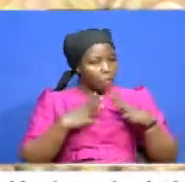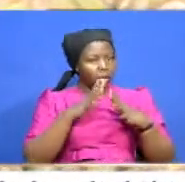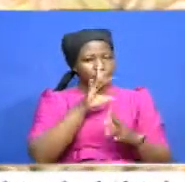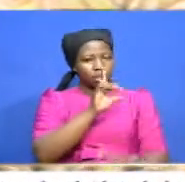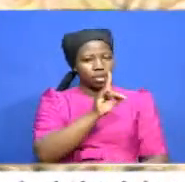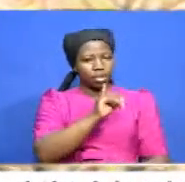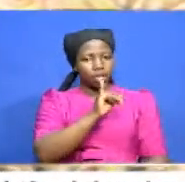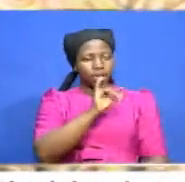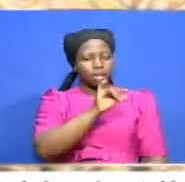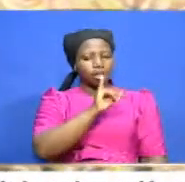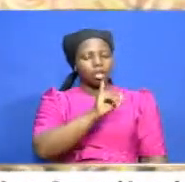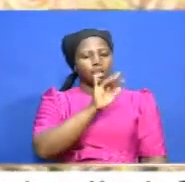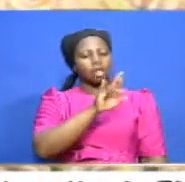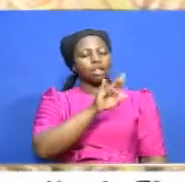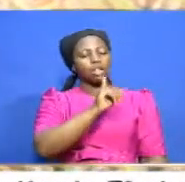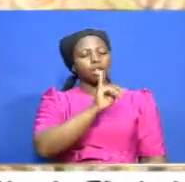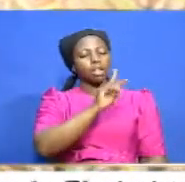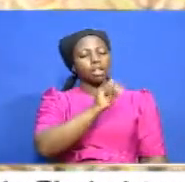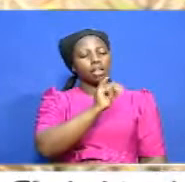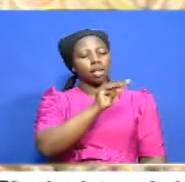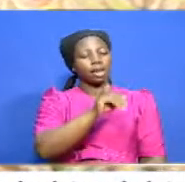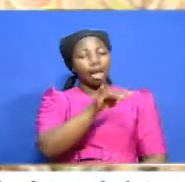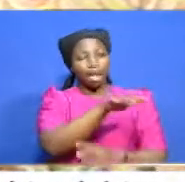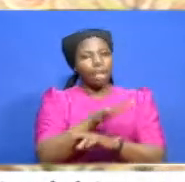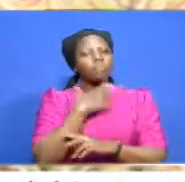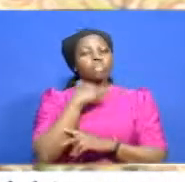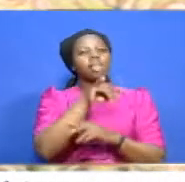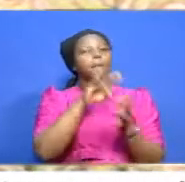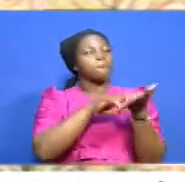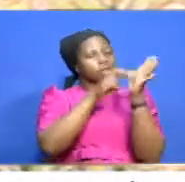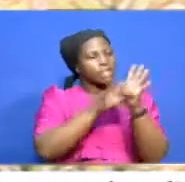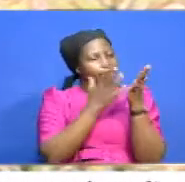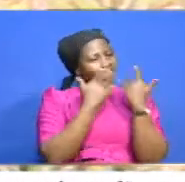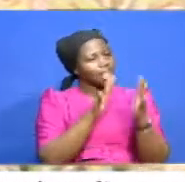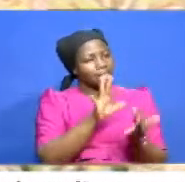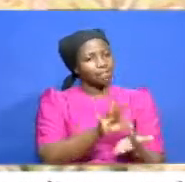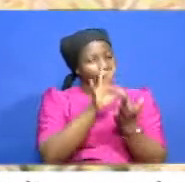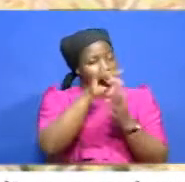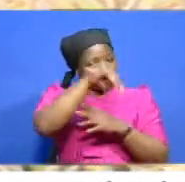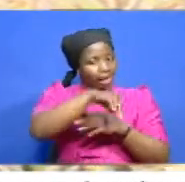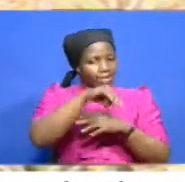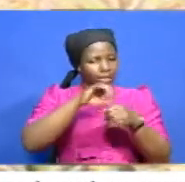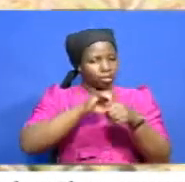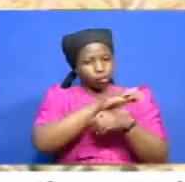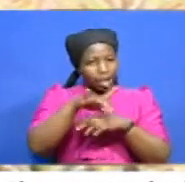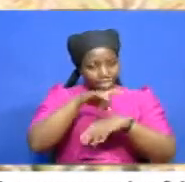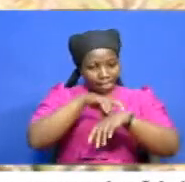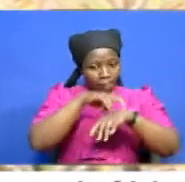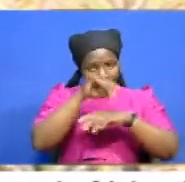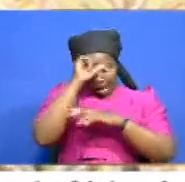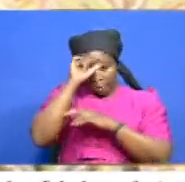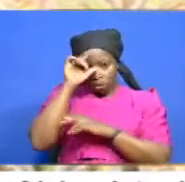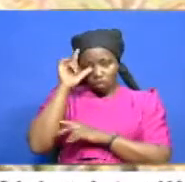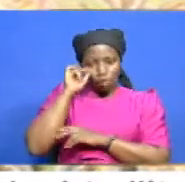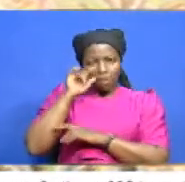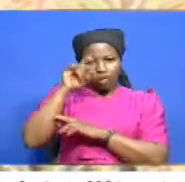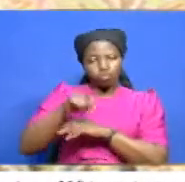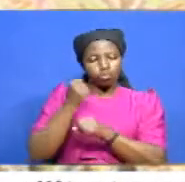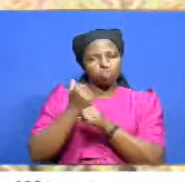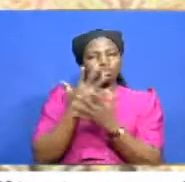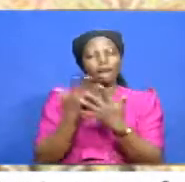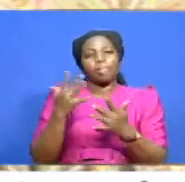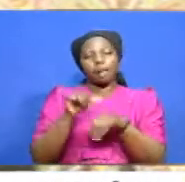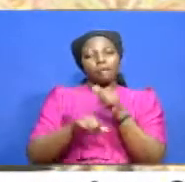Digirikani area want this project to be completed at least during this corona period. The government of Mombasa should do something about